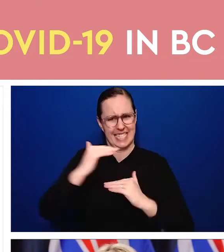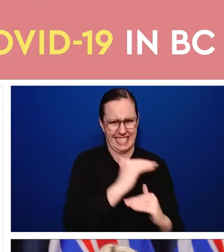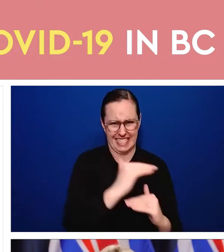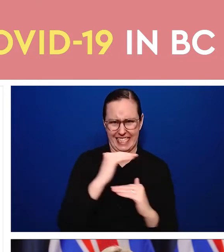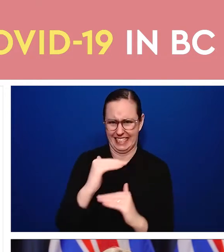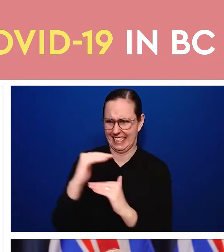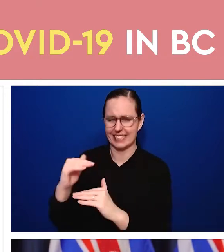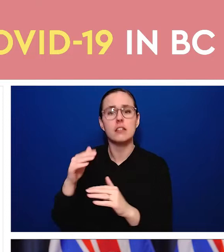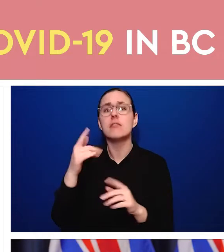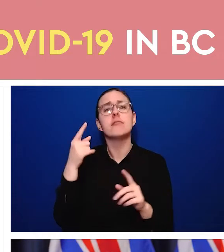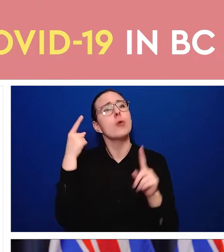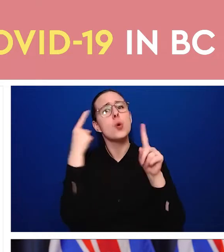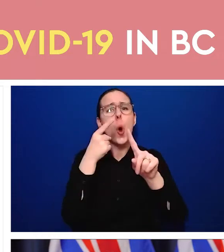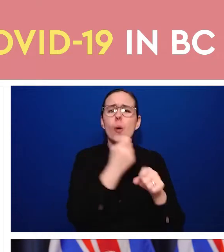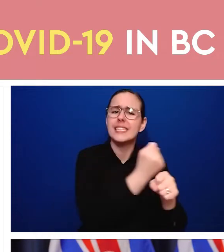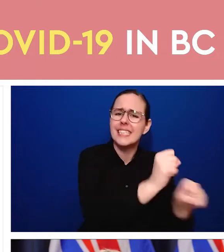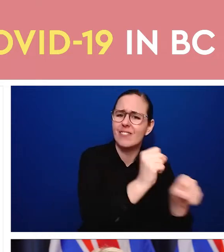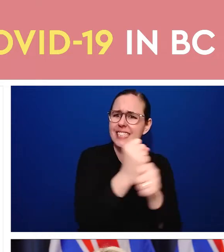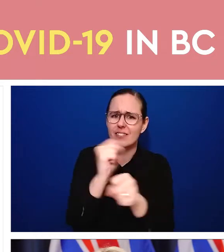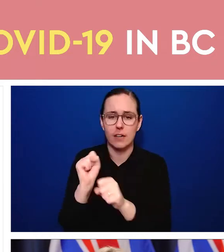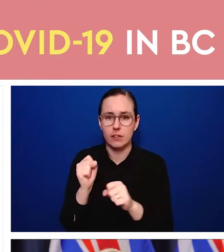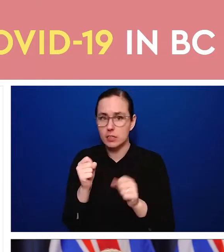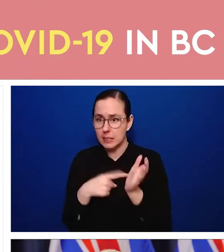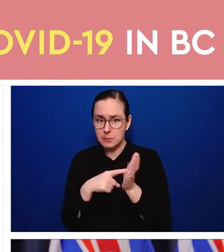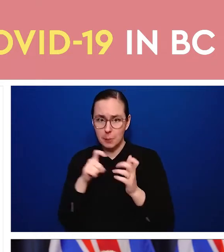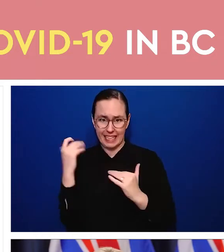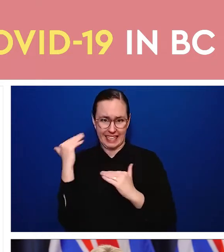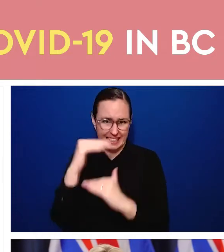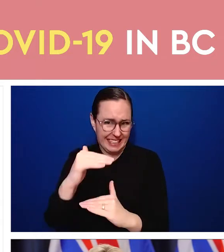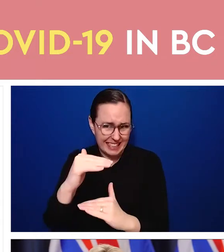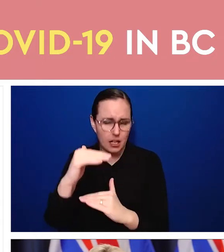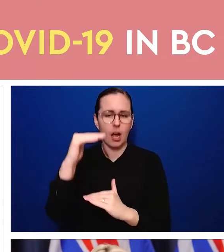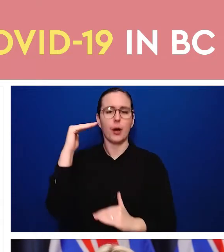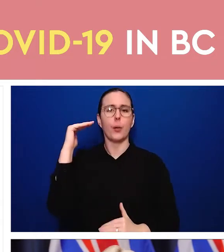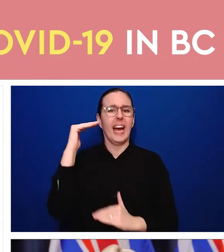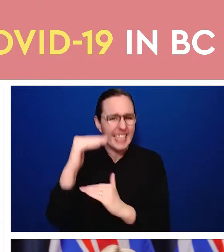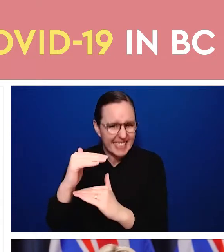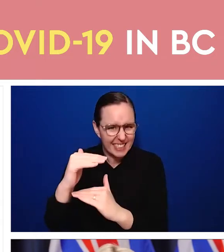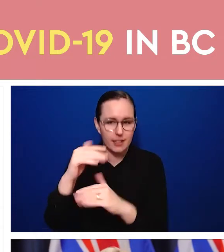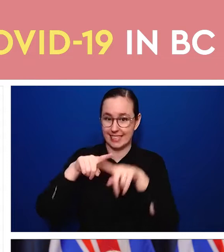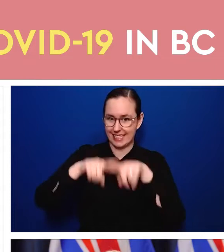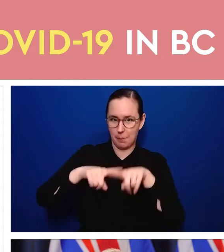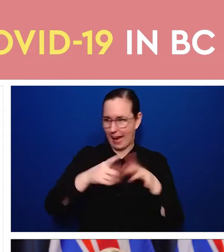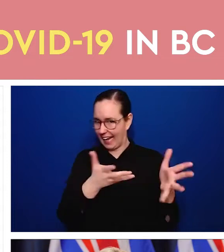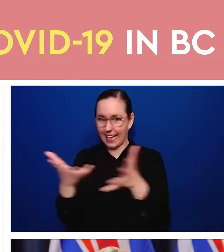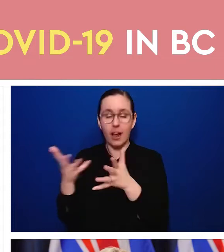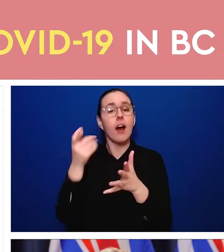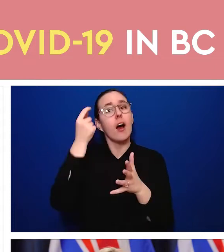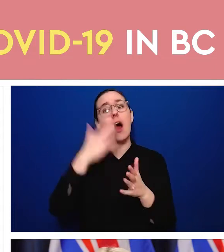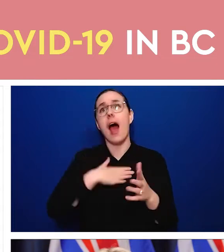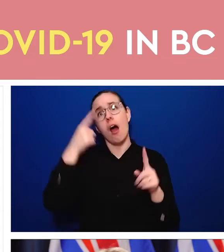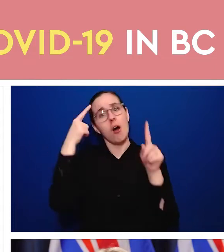that balance. I am incredibly grateful to the millions of people throughout our province for your willingness and support